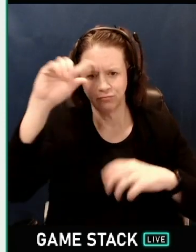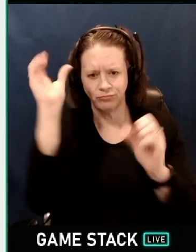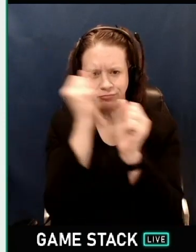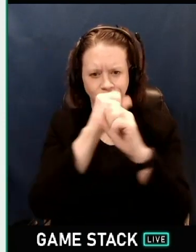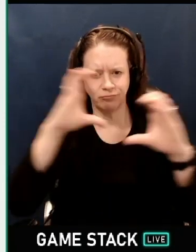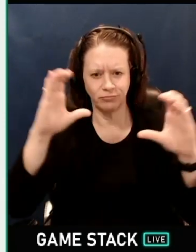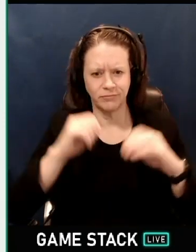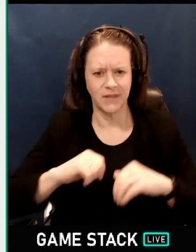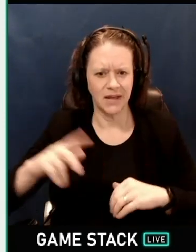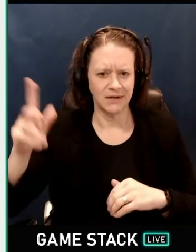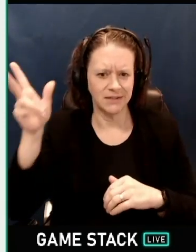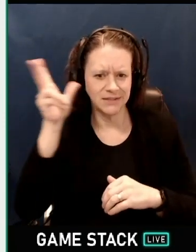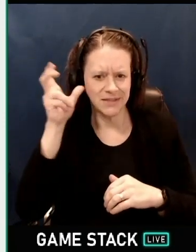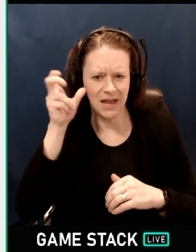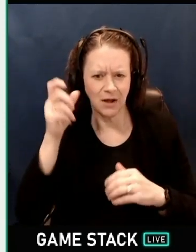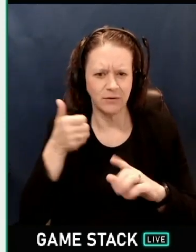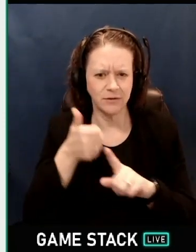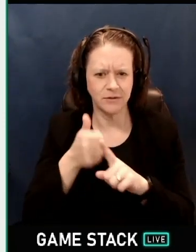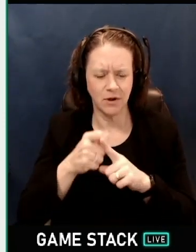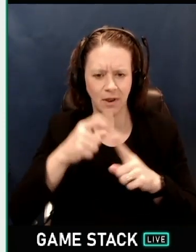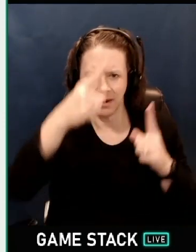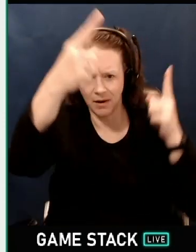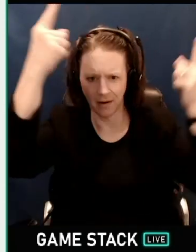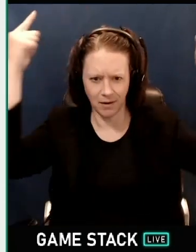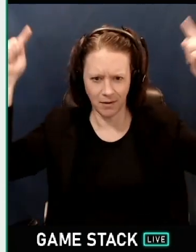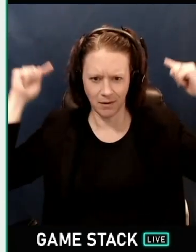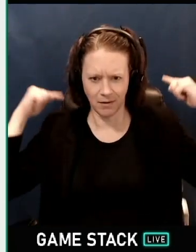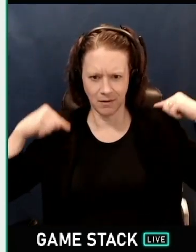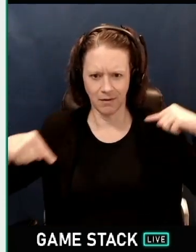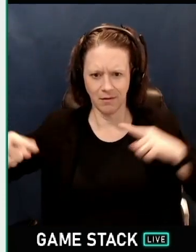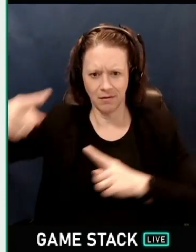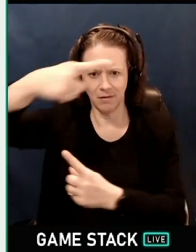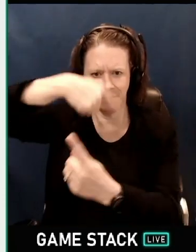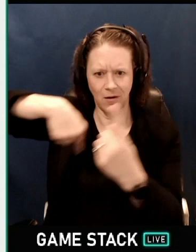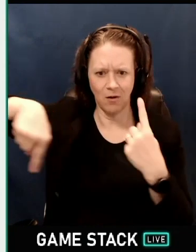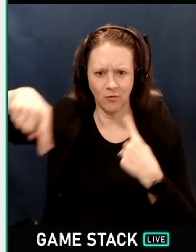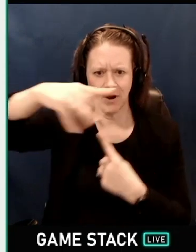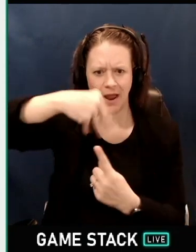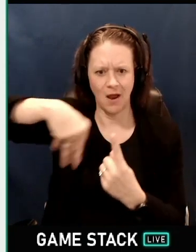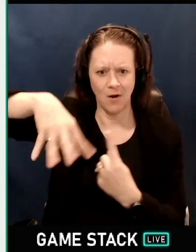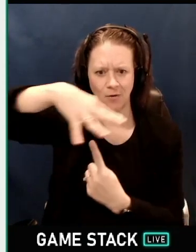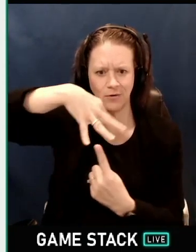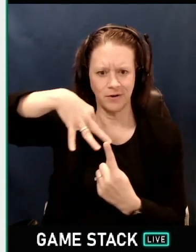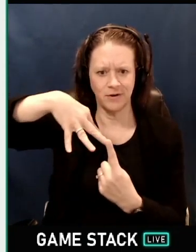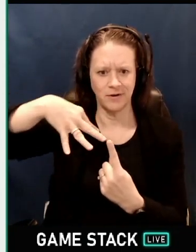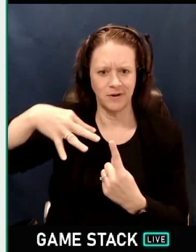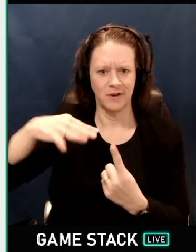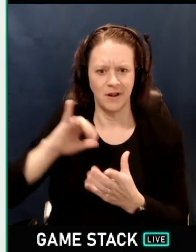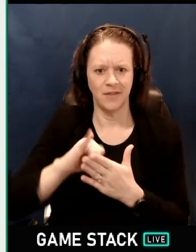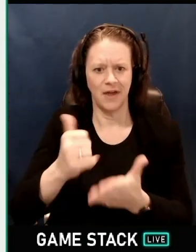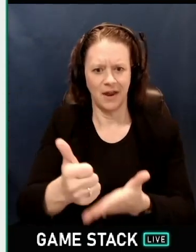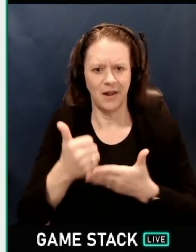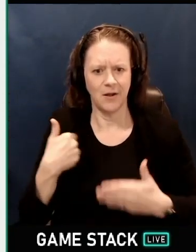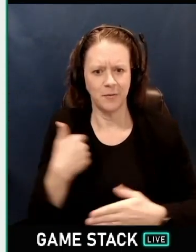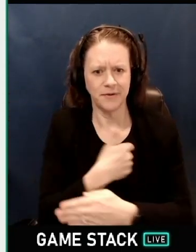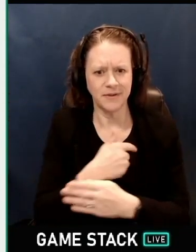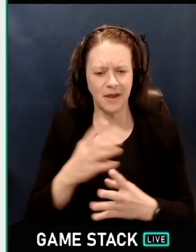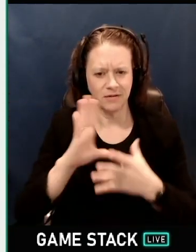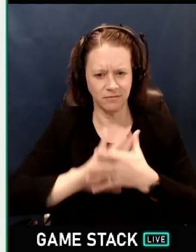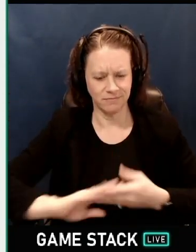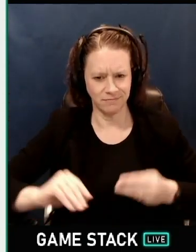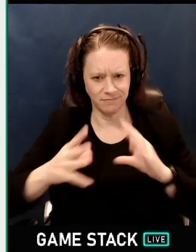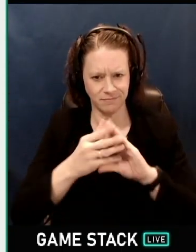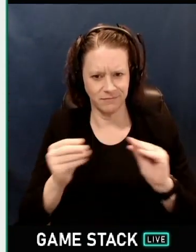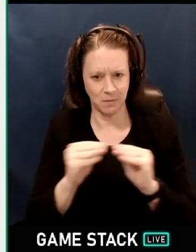from positions in 3D space. It helps us tell our stories more effectively, gives